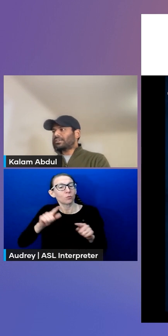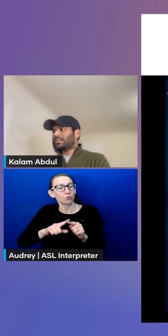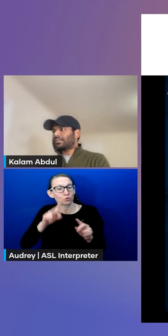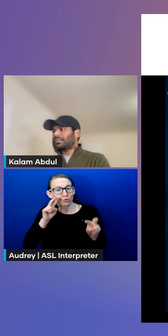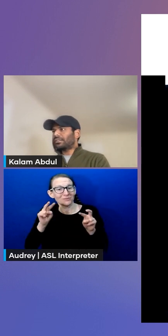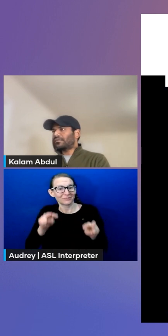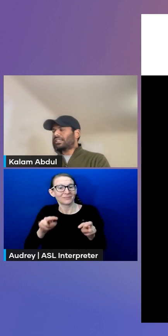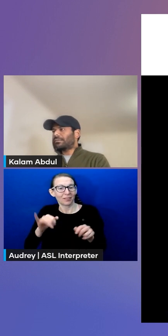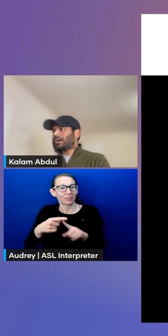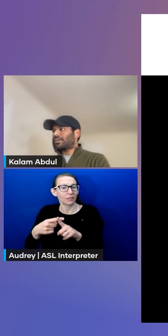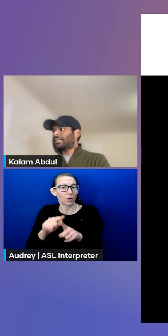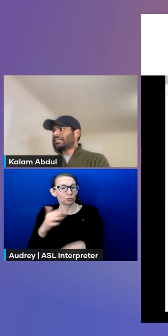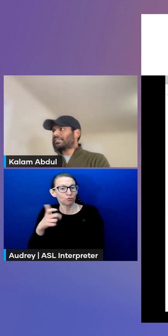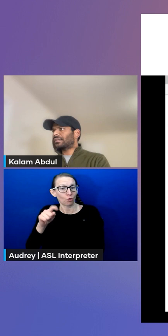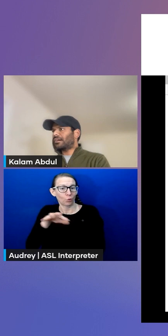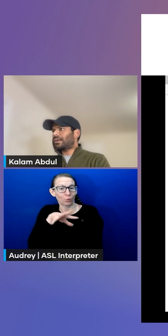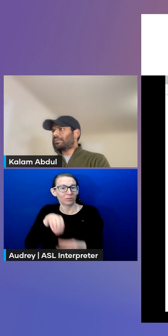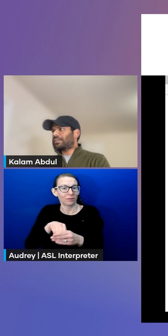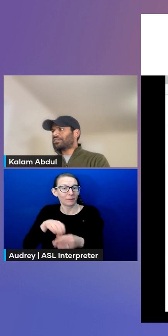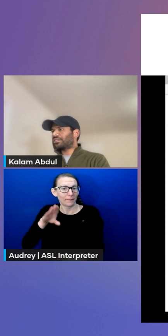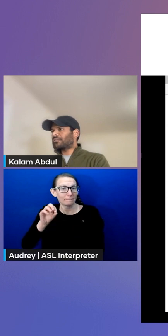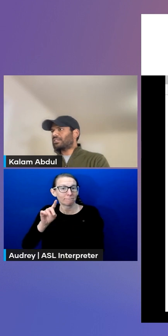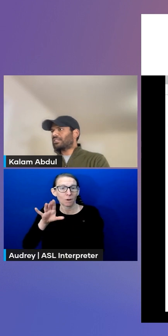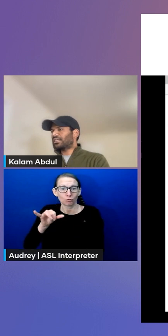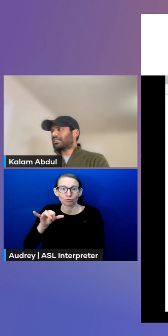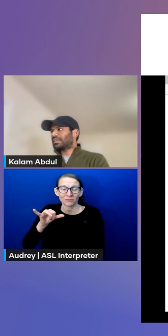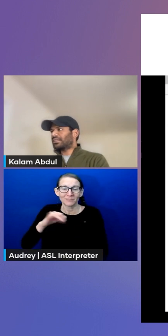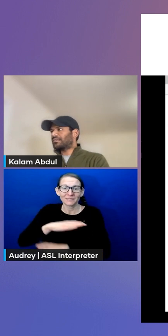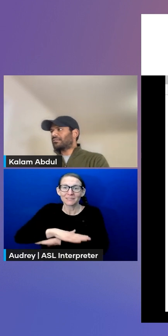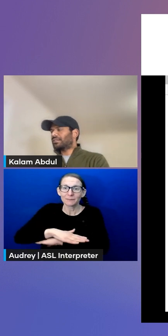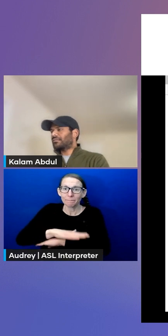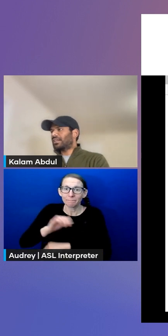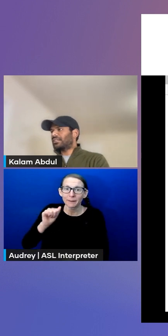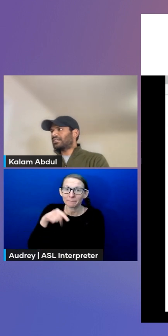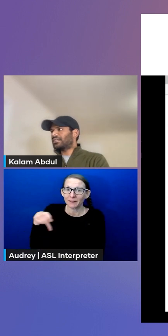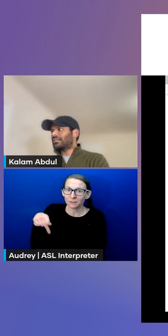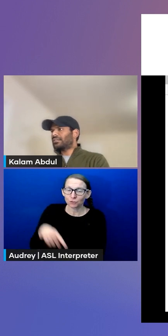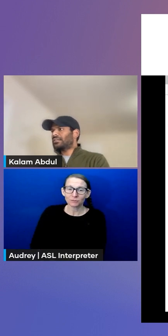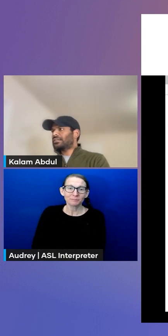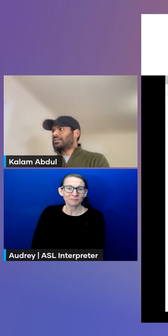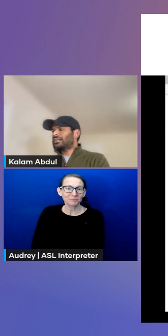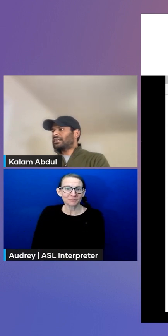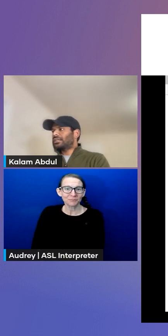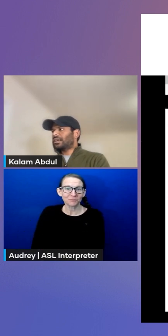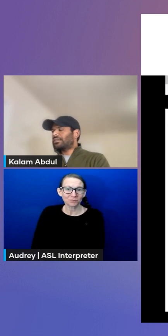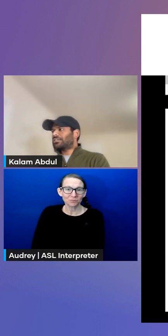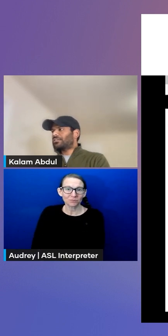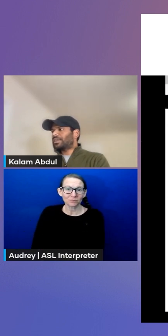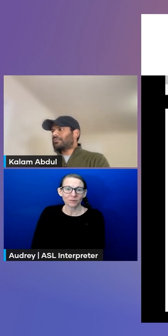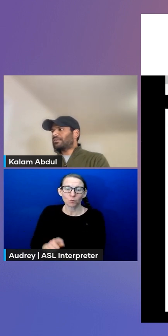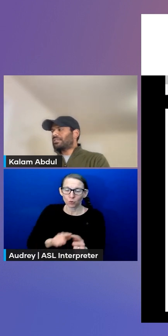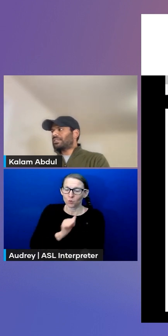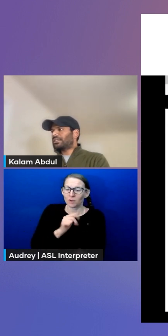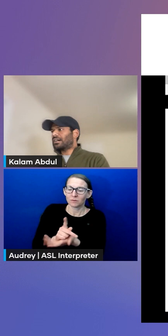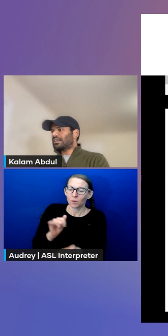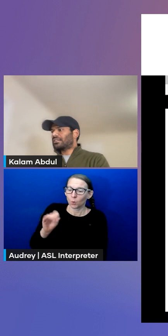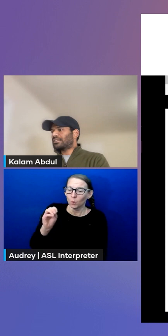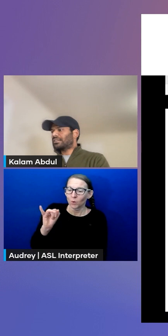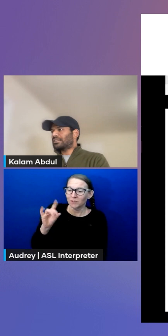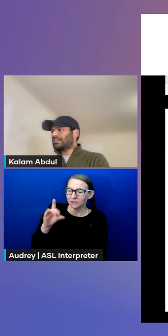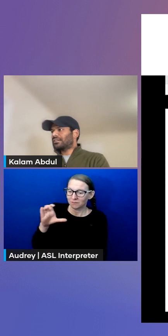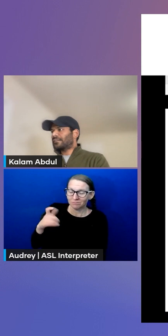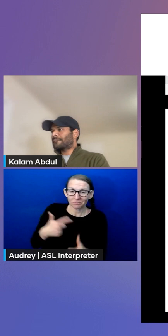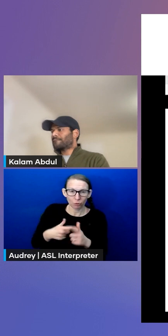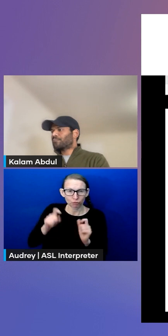targets within the boundary desktop application. Once they authenticate the OIDC, now they should be able to see the targets